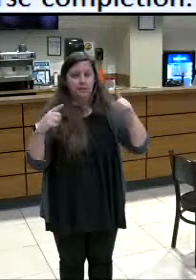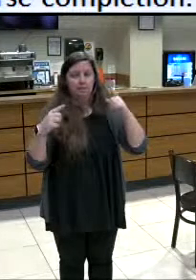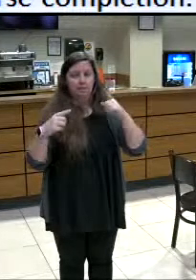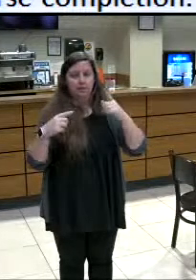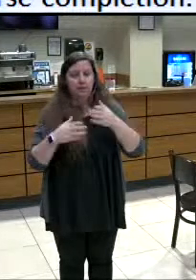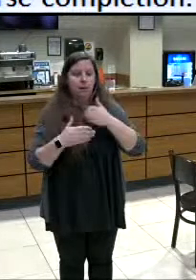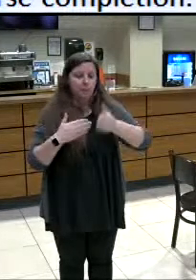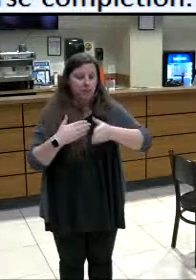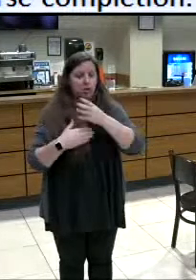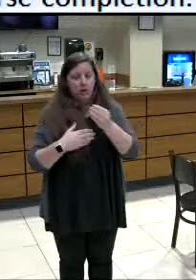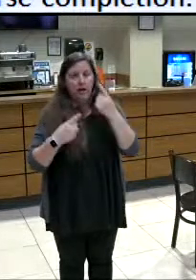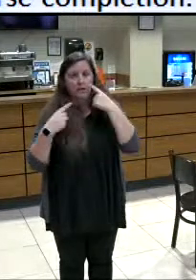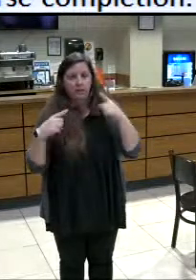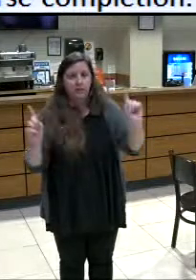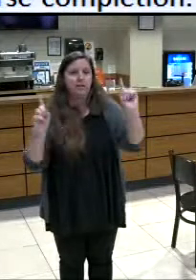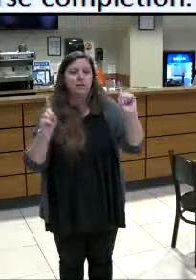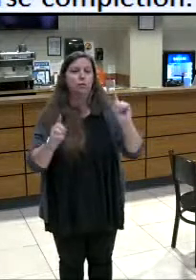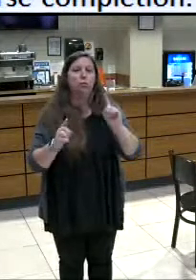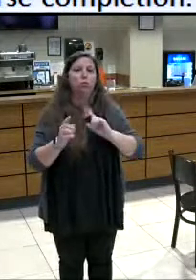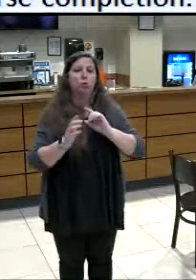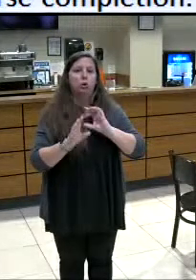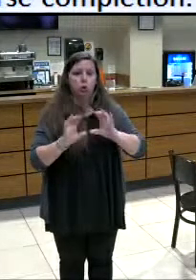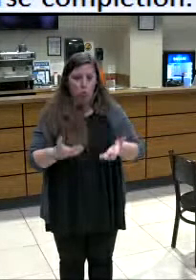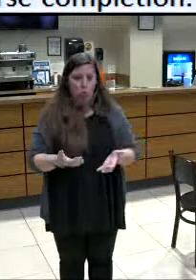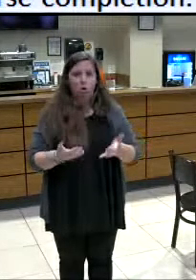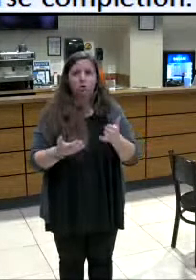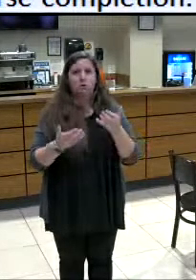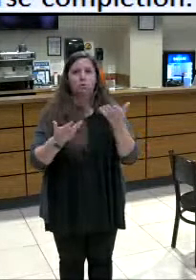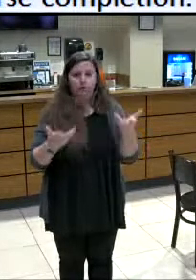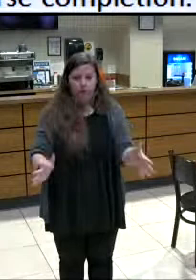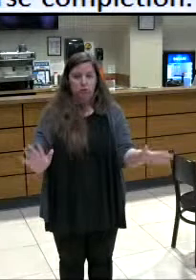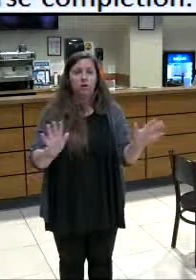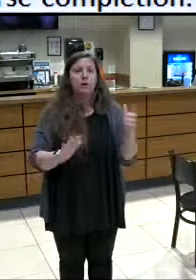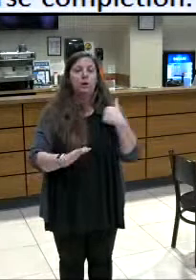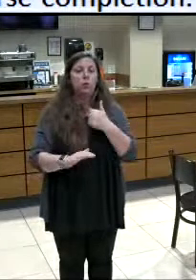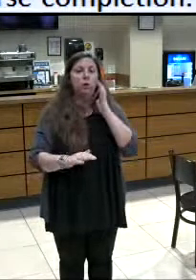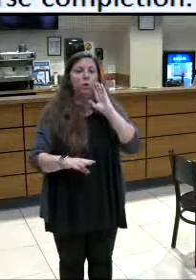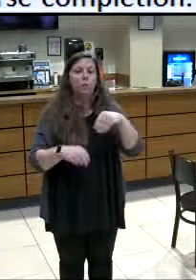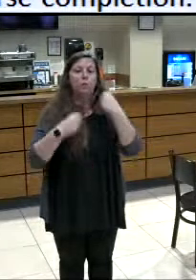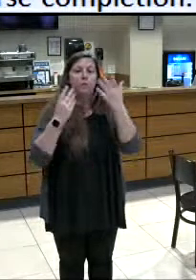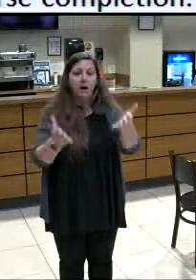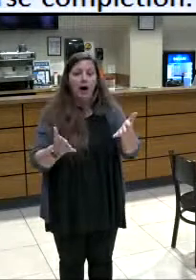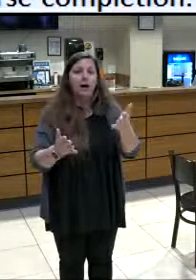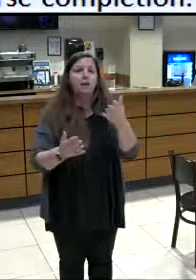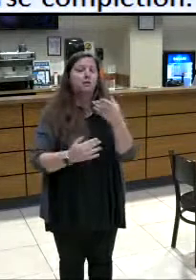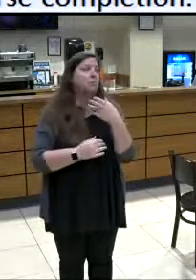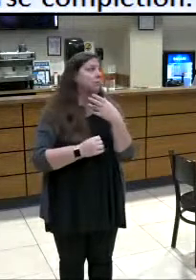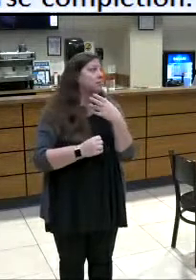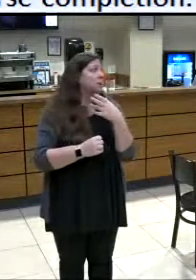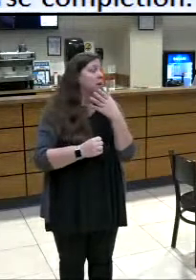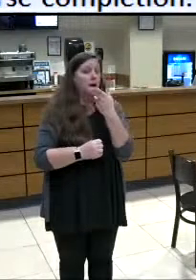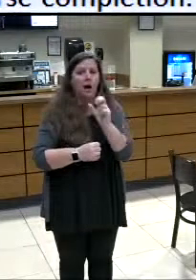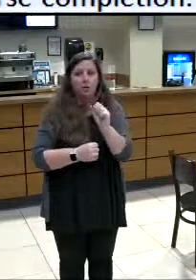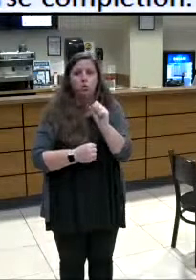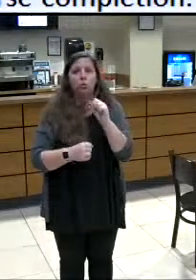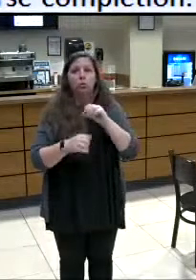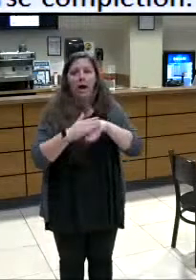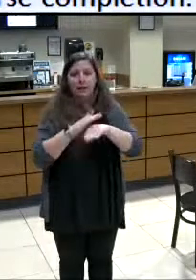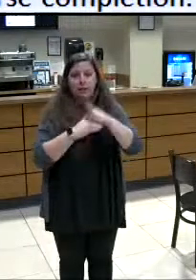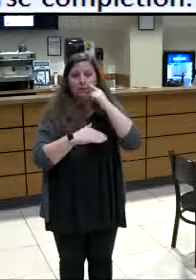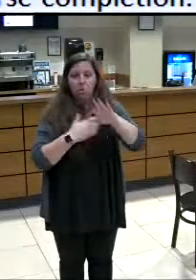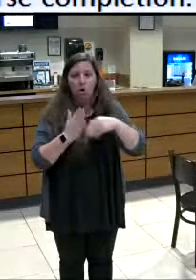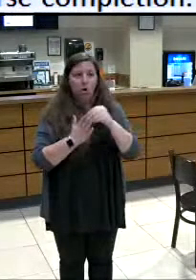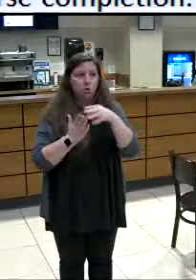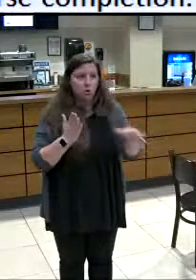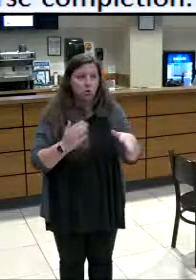completion, provide access to high school courses for all students, provide high quality standards-based curriculum resources to all students, and